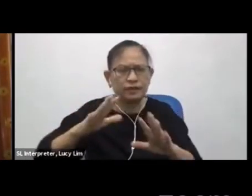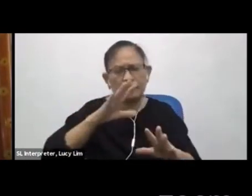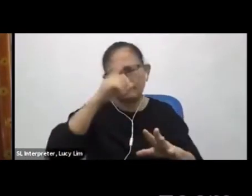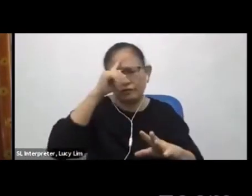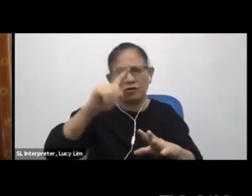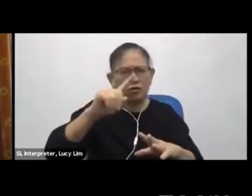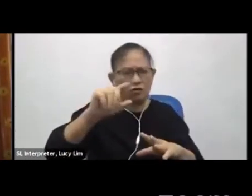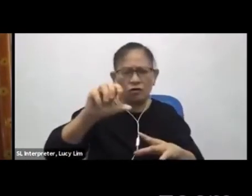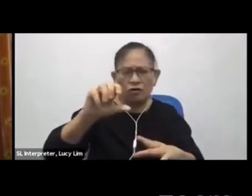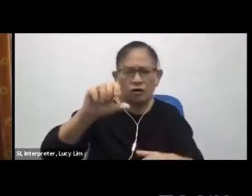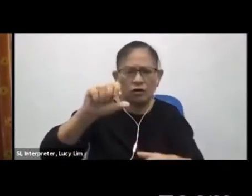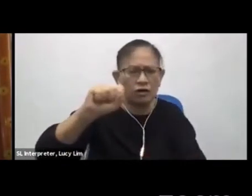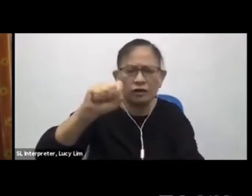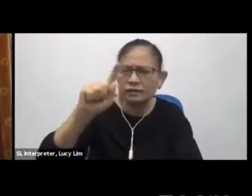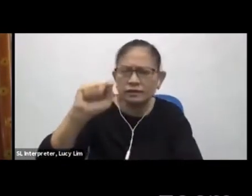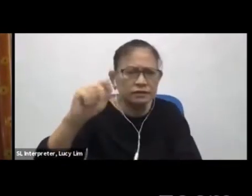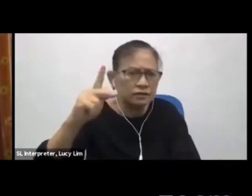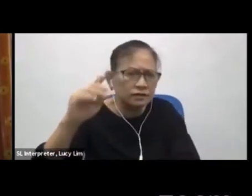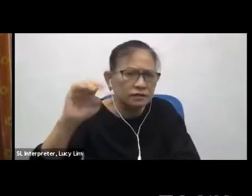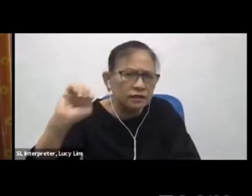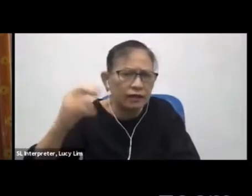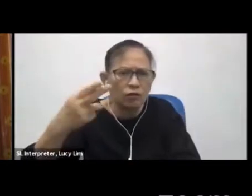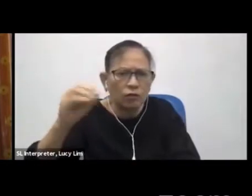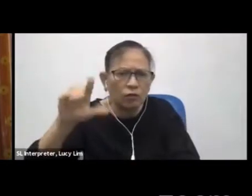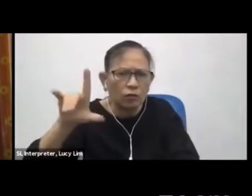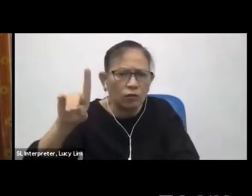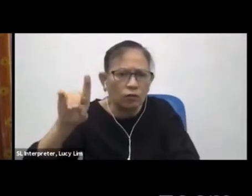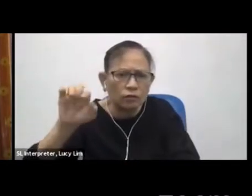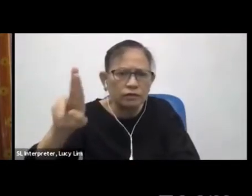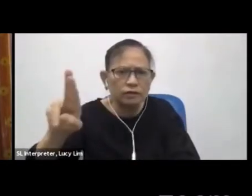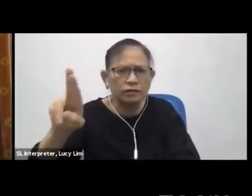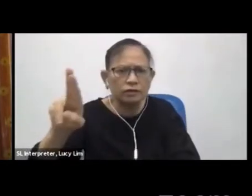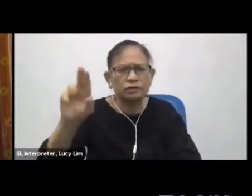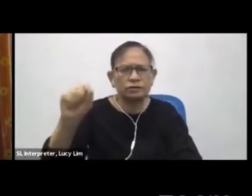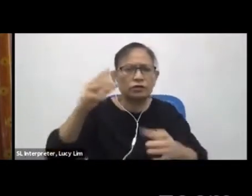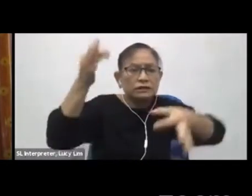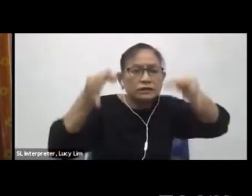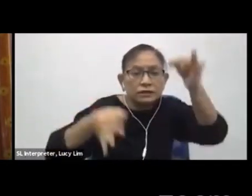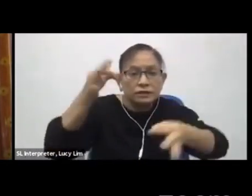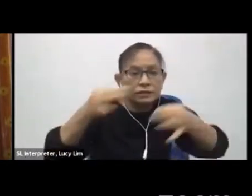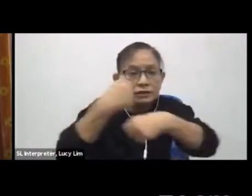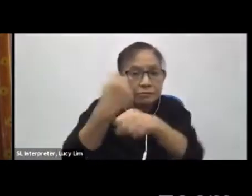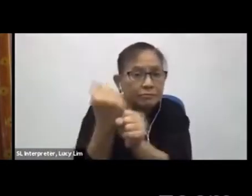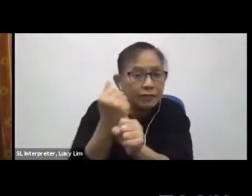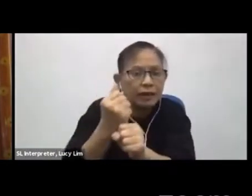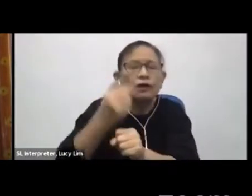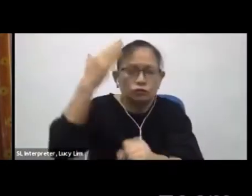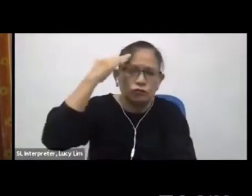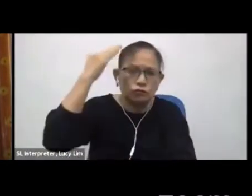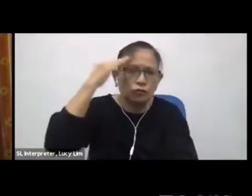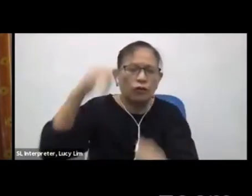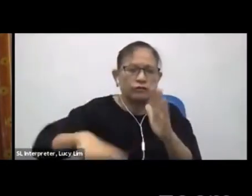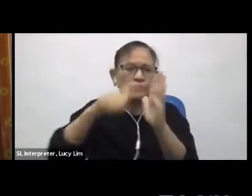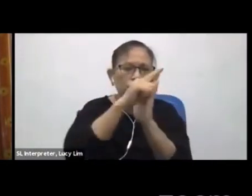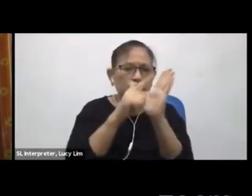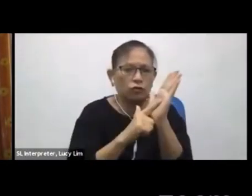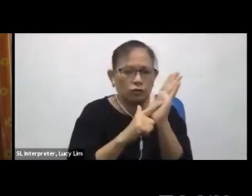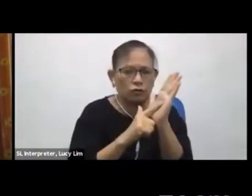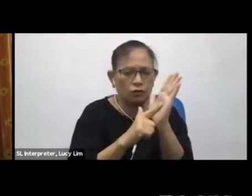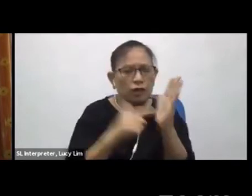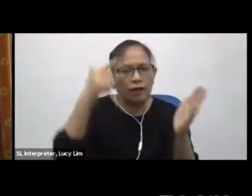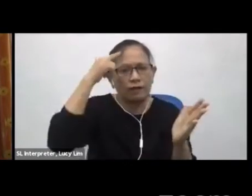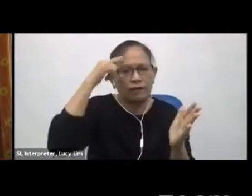stakeholders or decision makers to be aware of this, of the law, the existing law. So I think I will stop